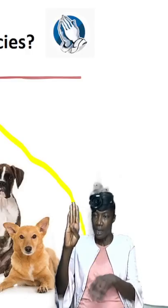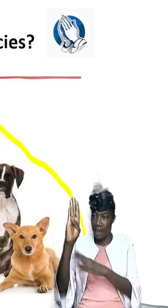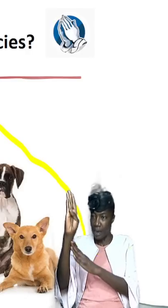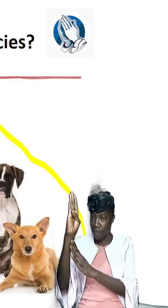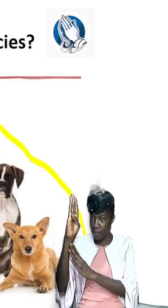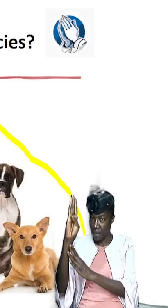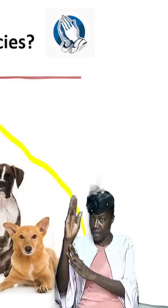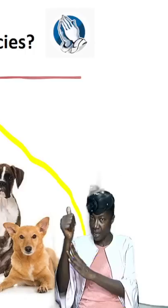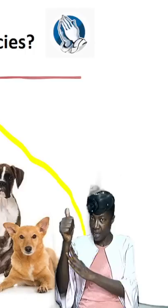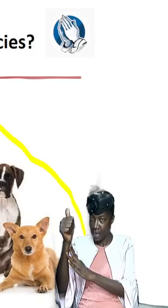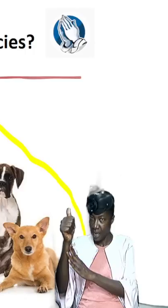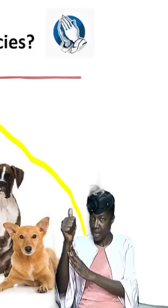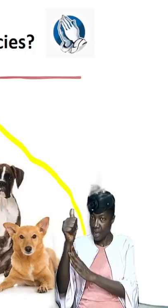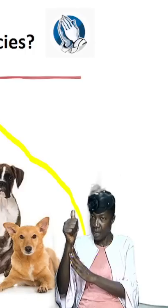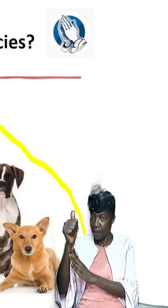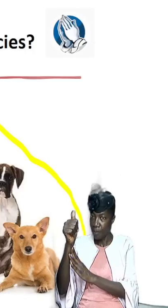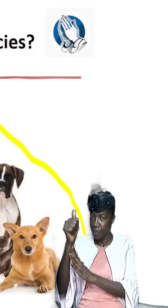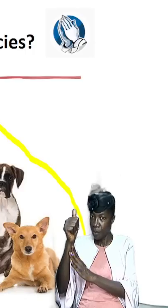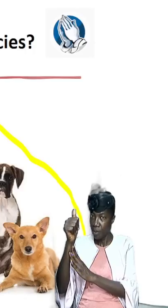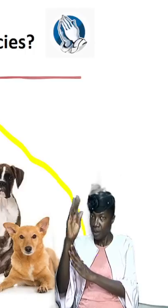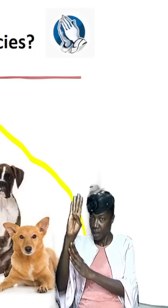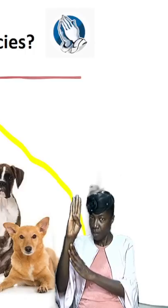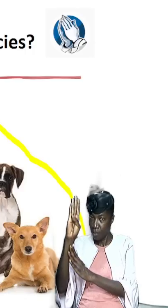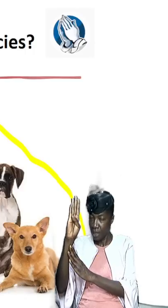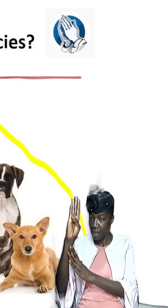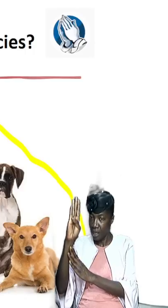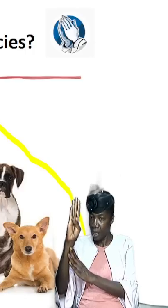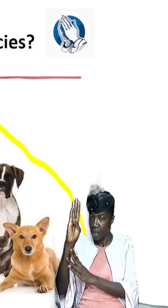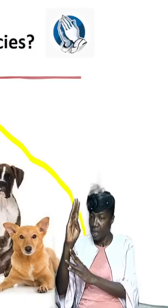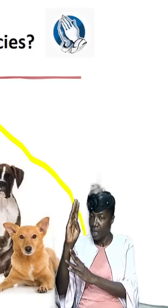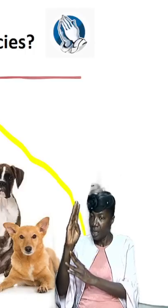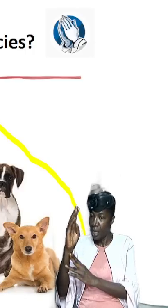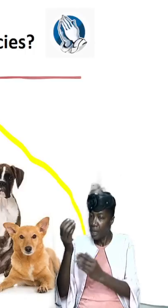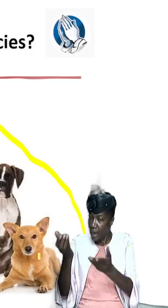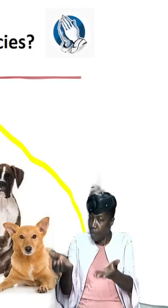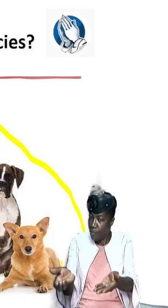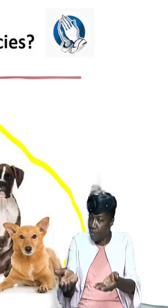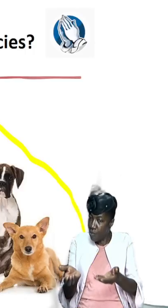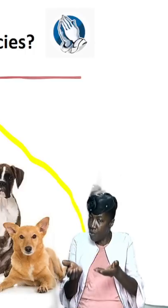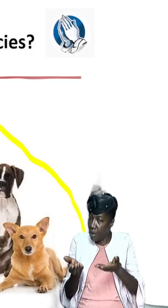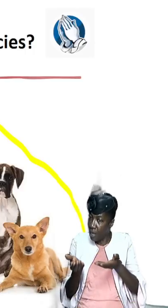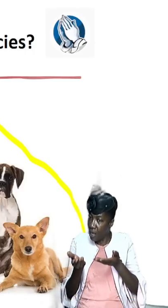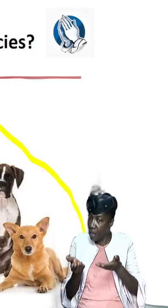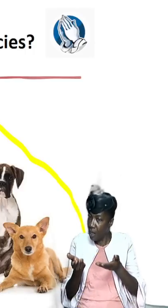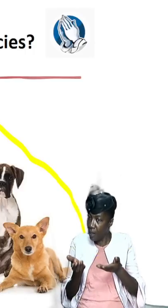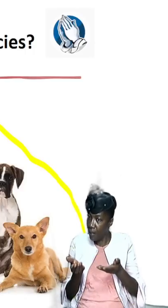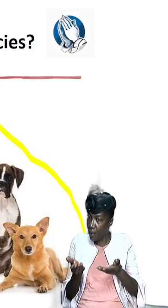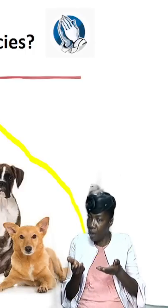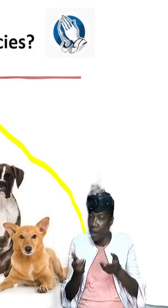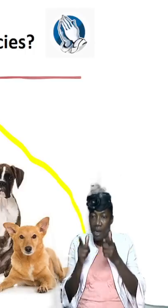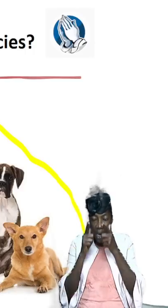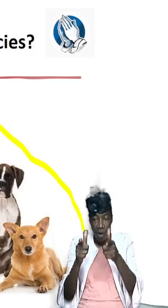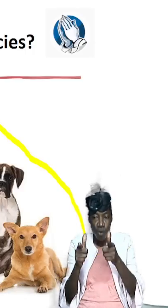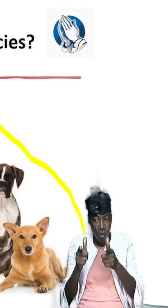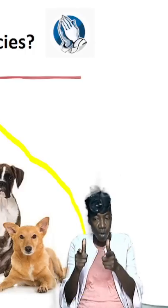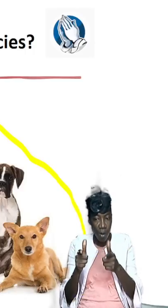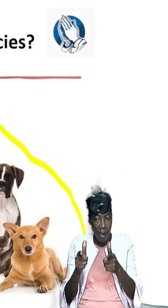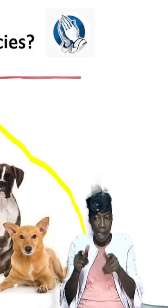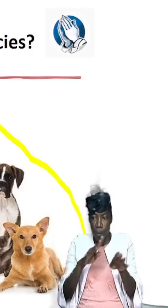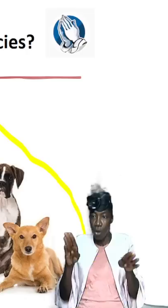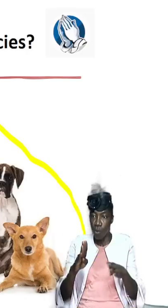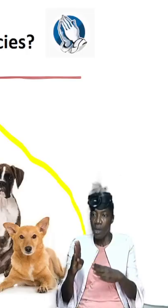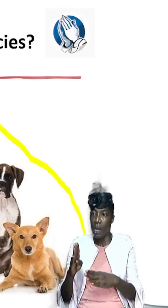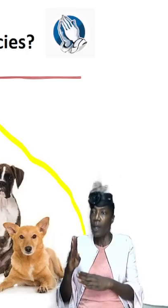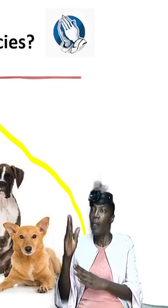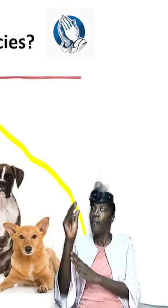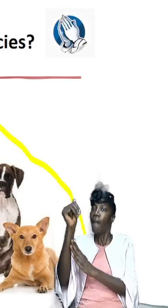they mate by themselves, they produce those that look a particular way. But when a big A and a little